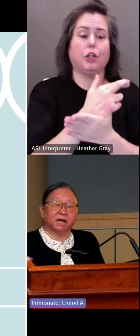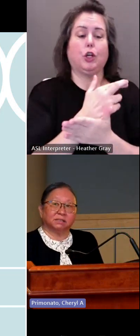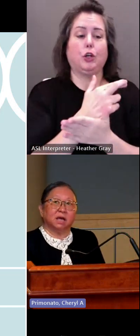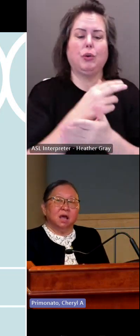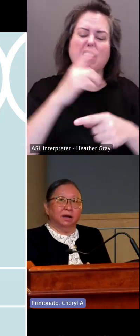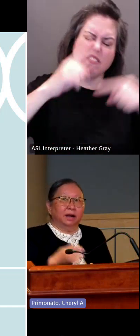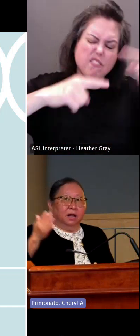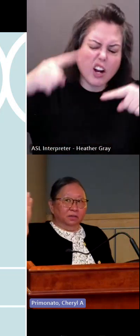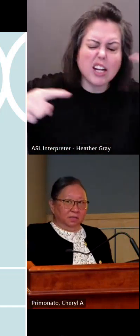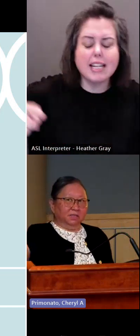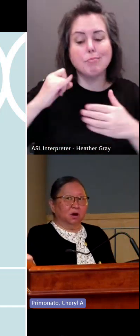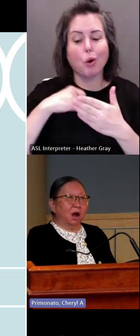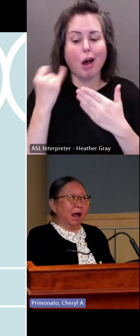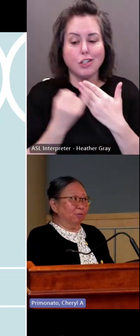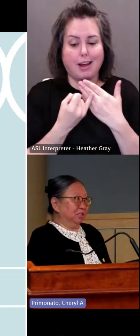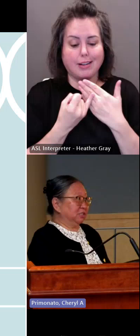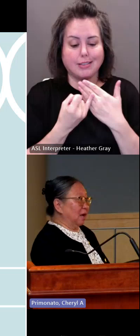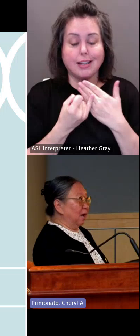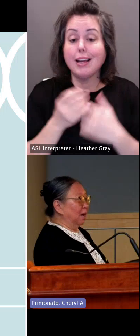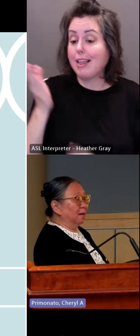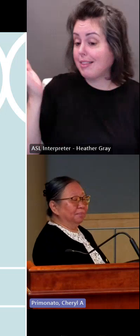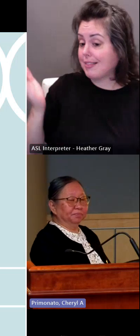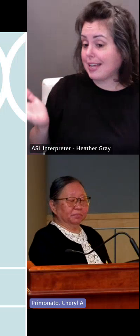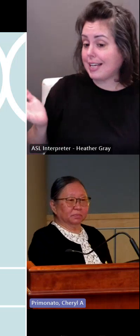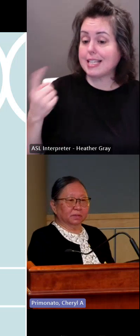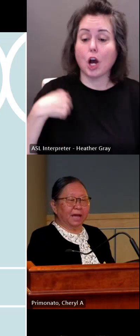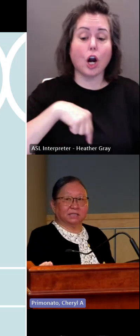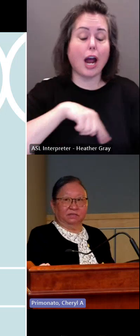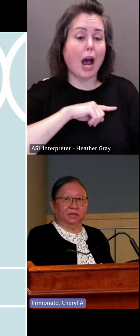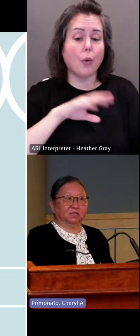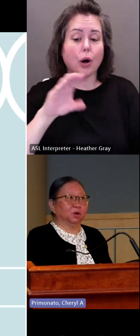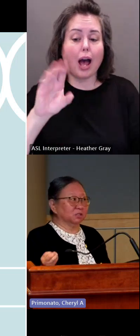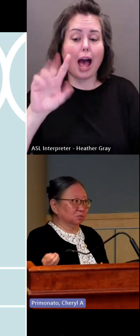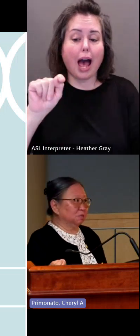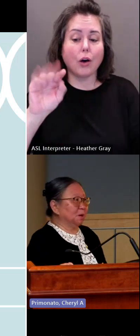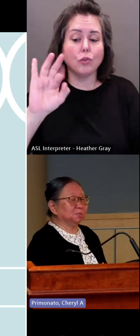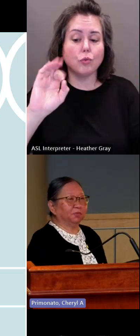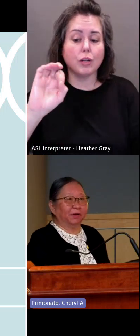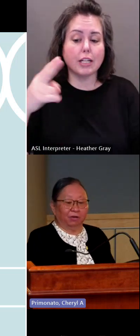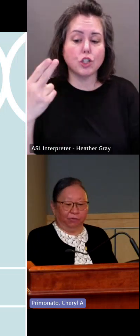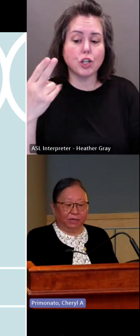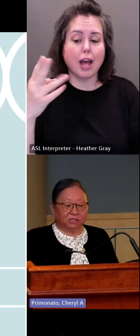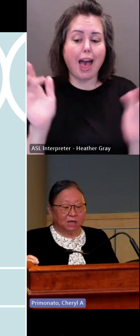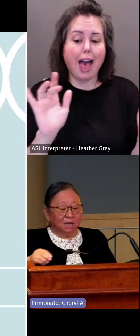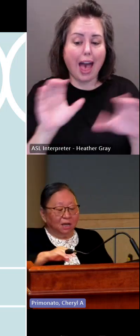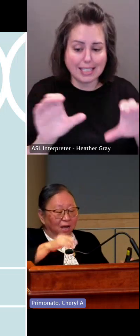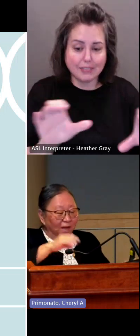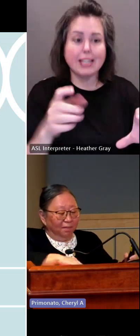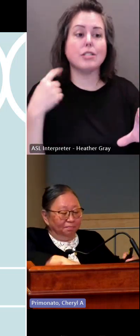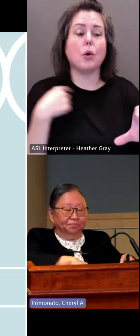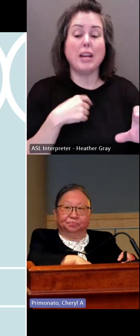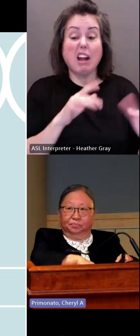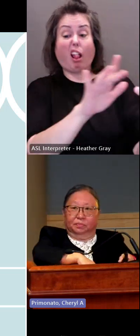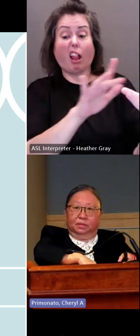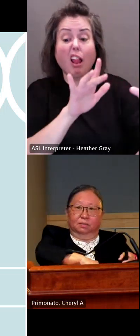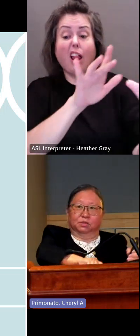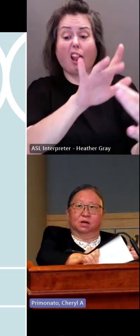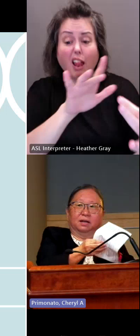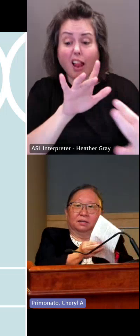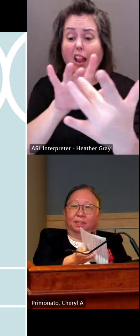various contracts, these are outreach activities. We're also responsible for outreach.